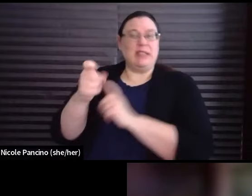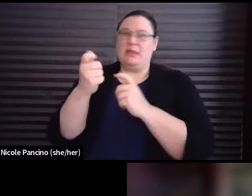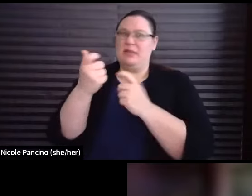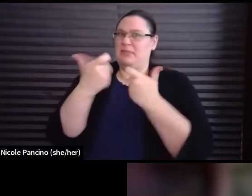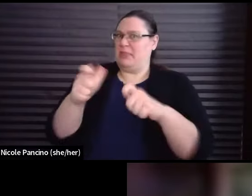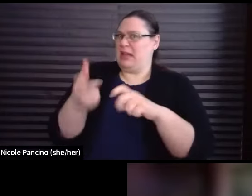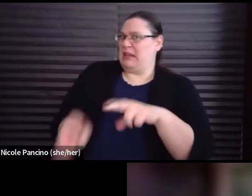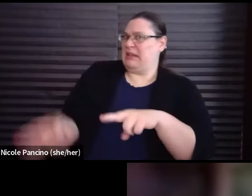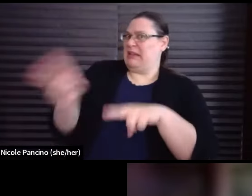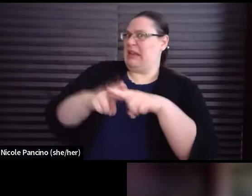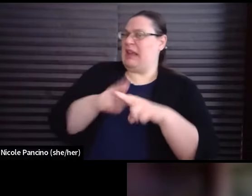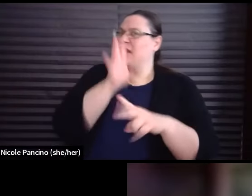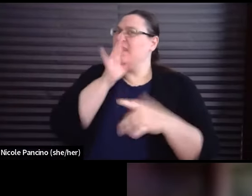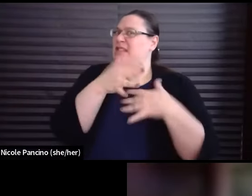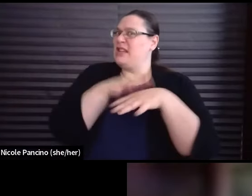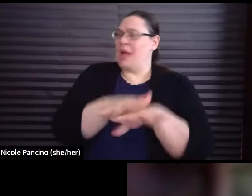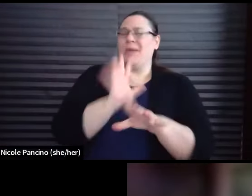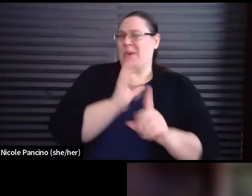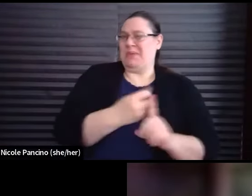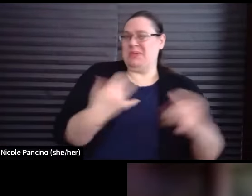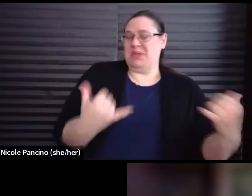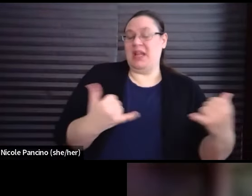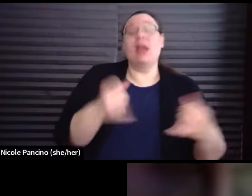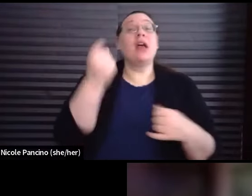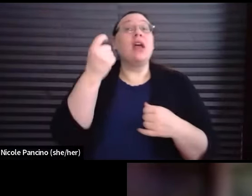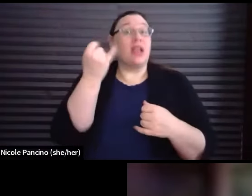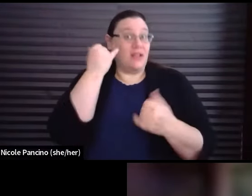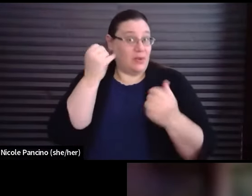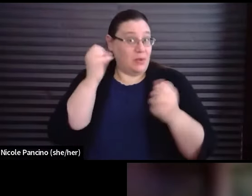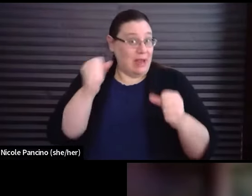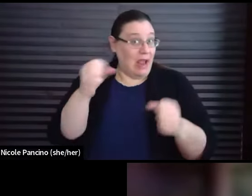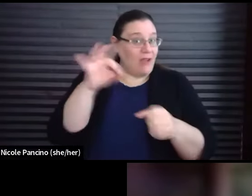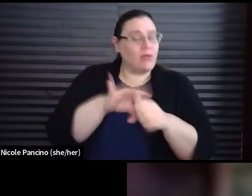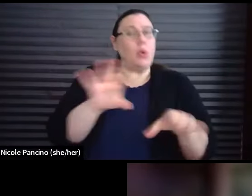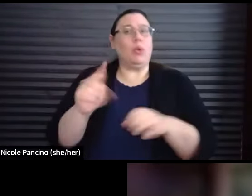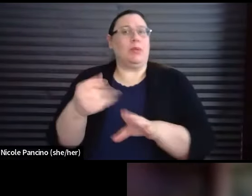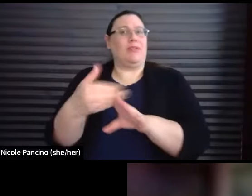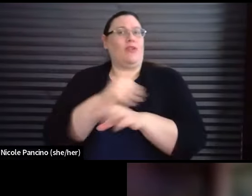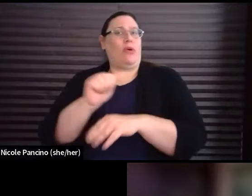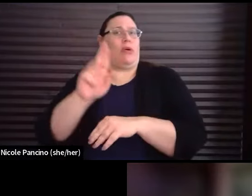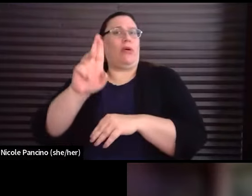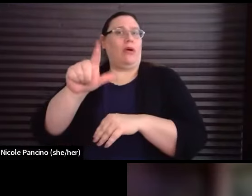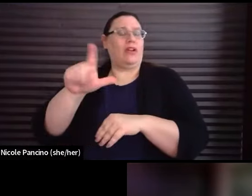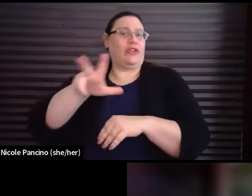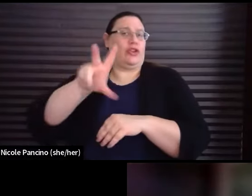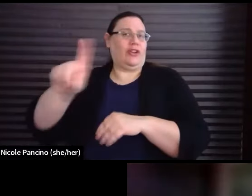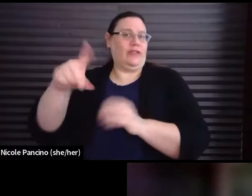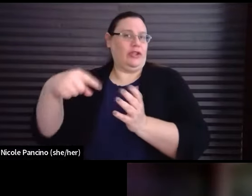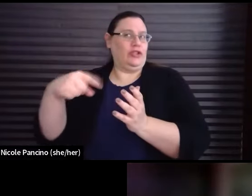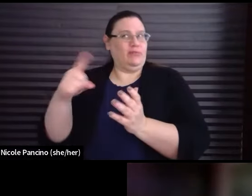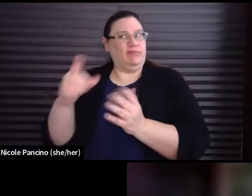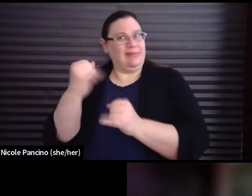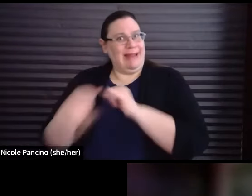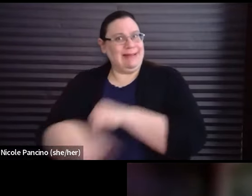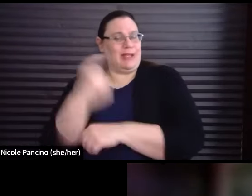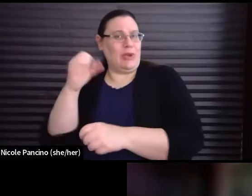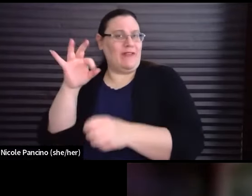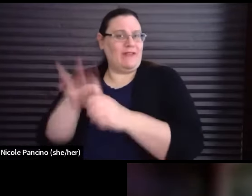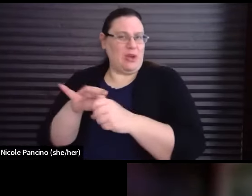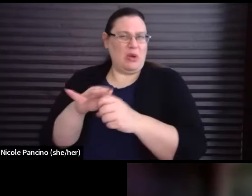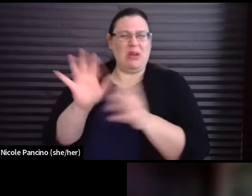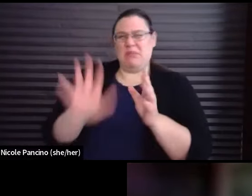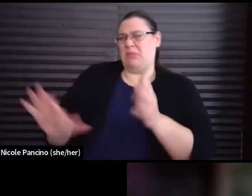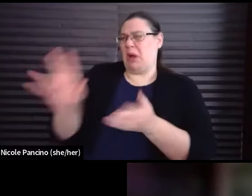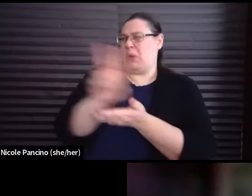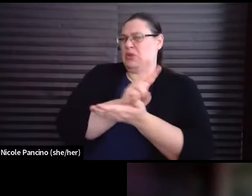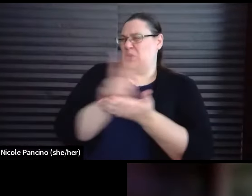about today, to do so before the August 31st deadline. So if you're watching this as it's streaming live, you've got about 2 weeks. You